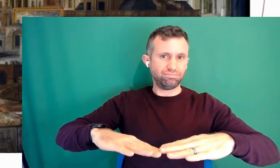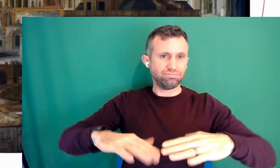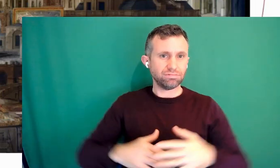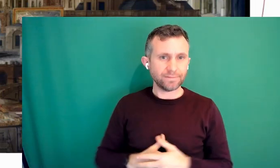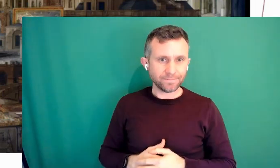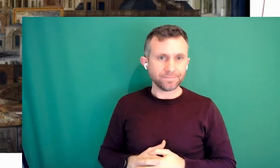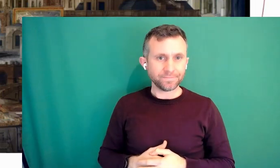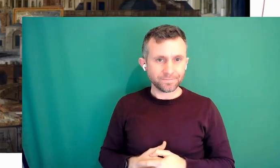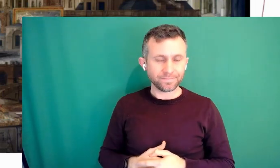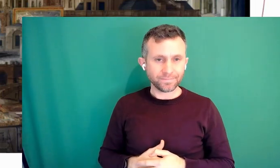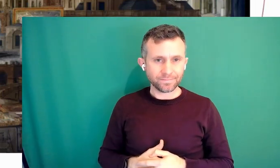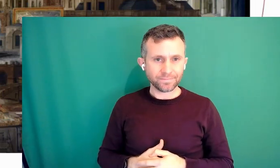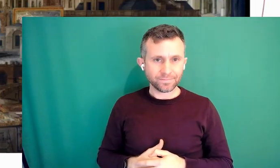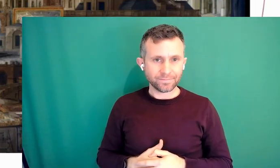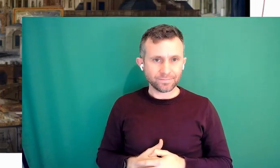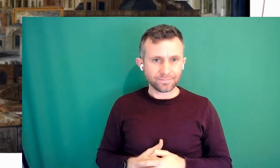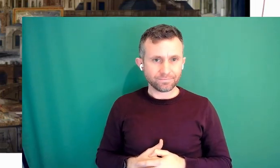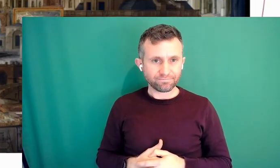cloth.